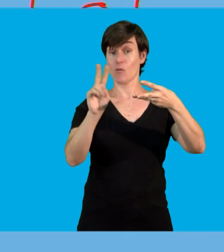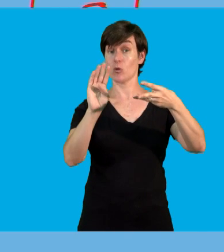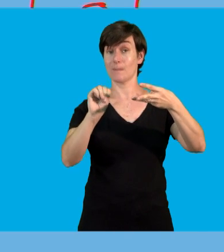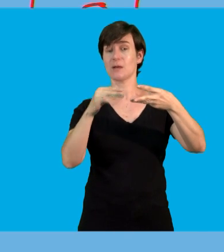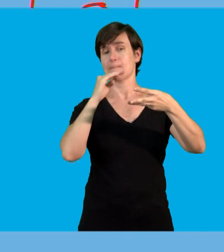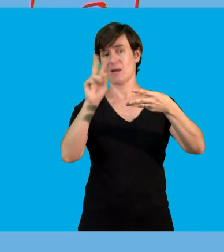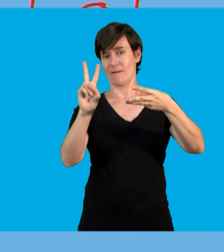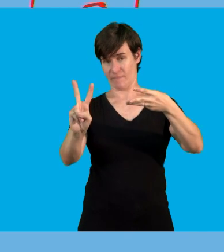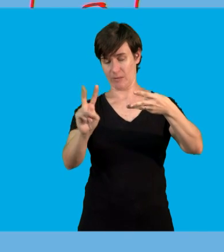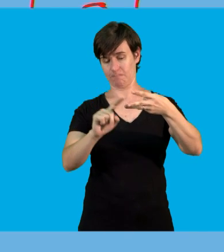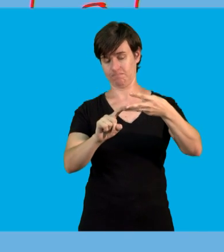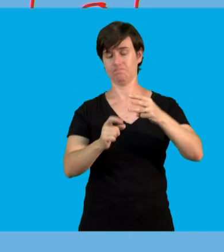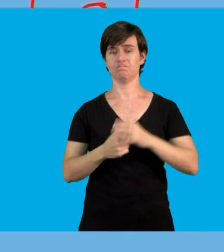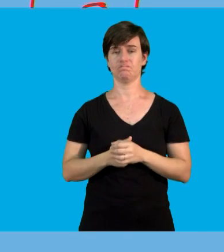voltmeter.